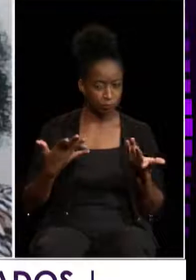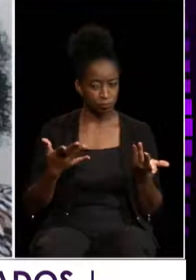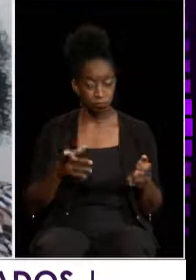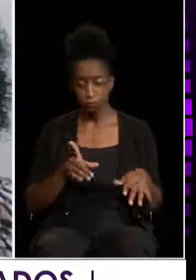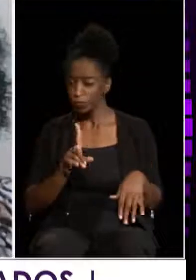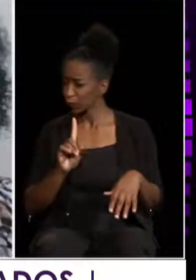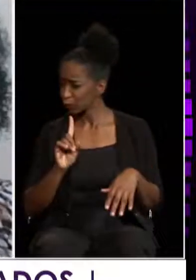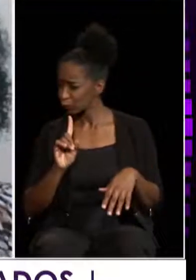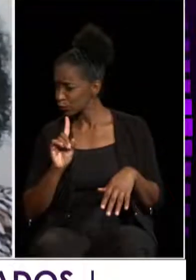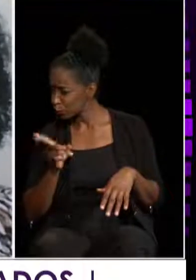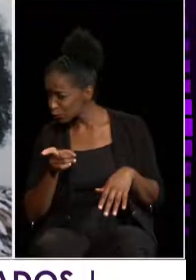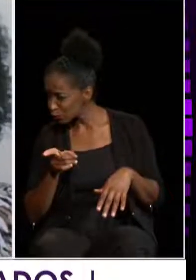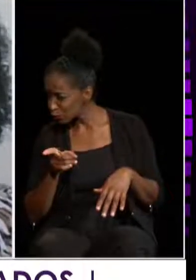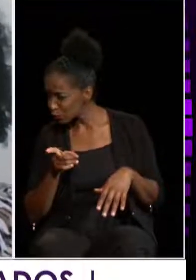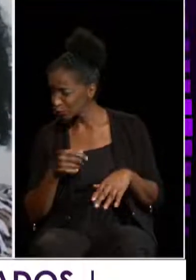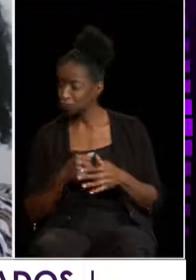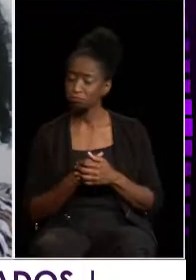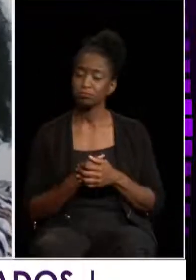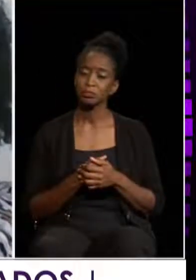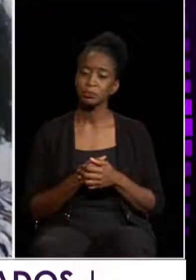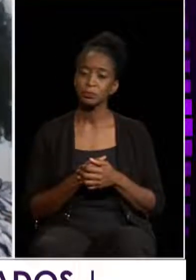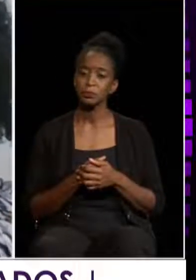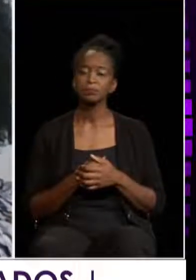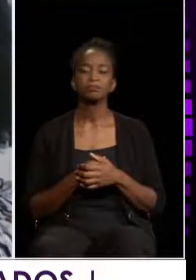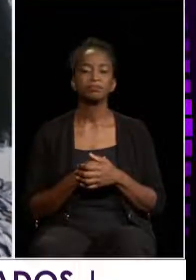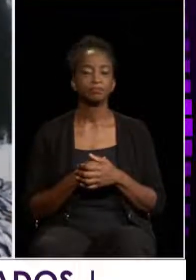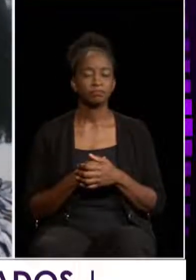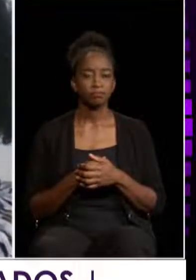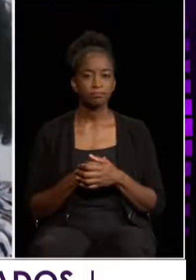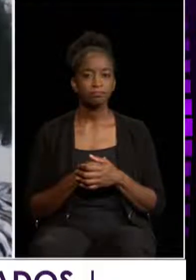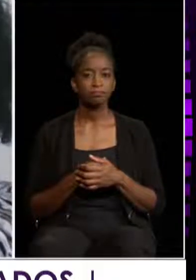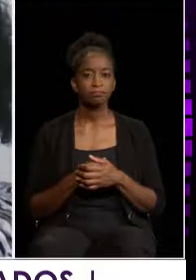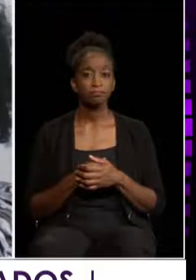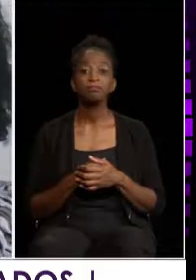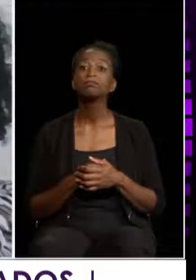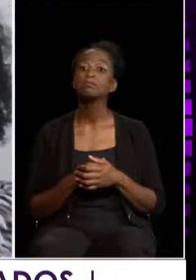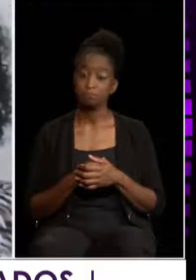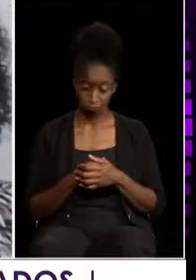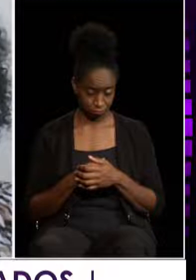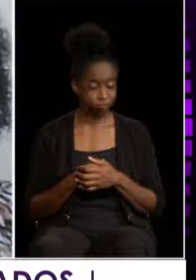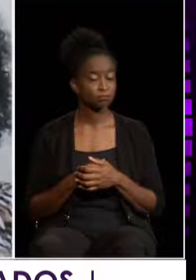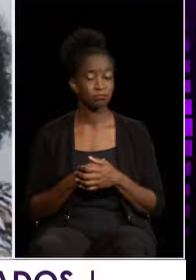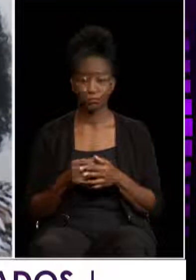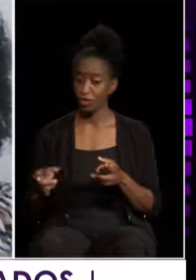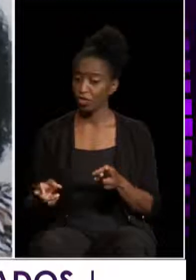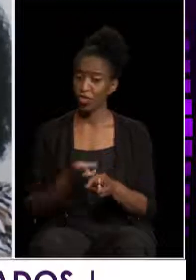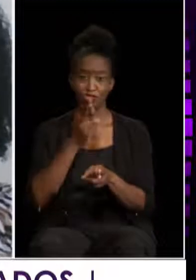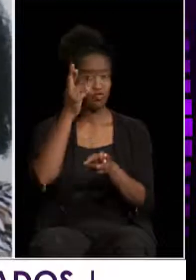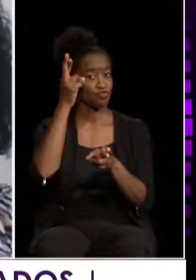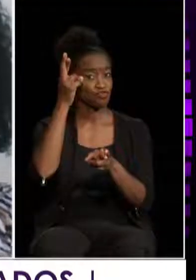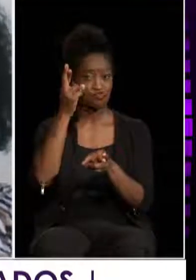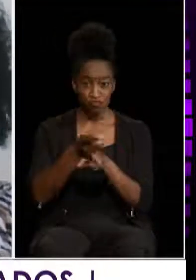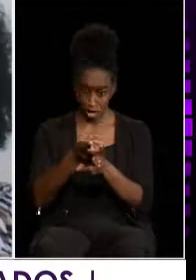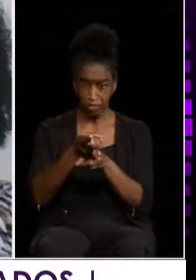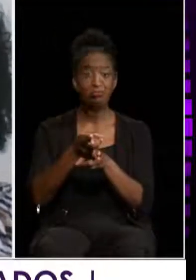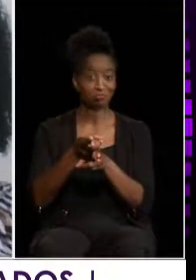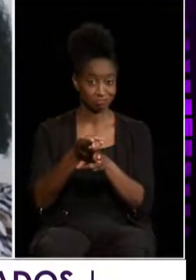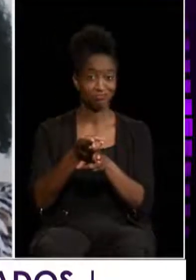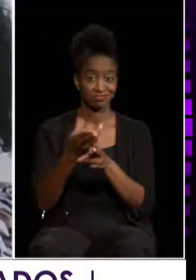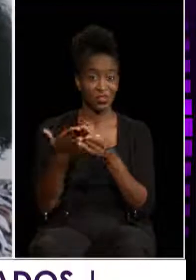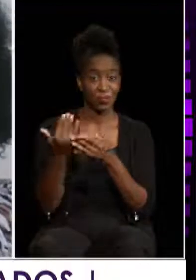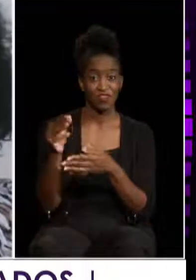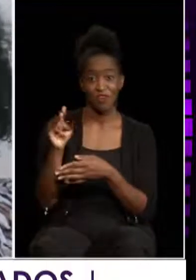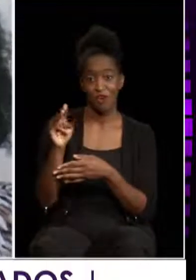based statement. Oh no, that is extremely accurate. And I was smiling the entire time that Marissa was